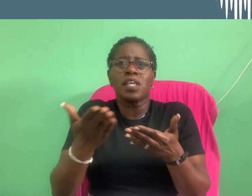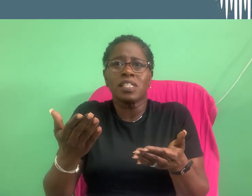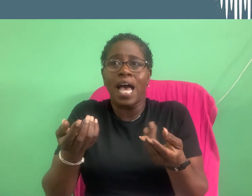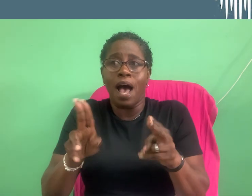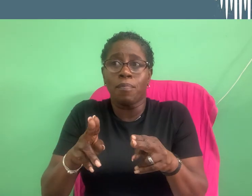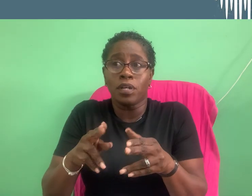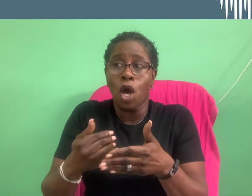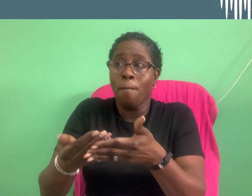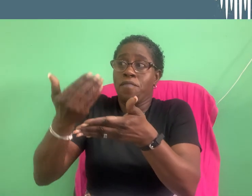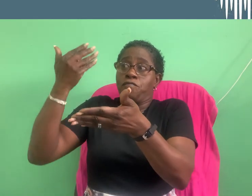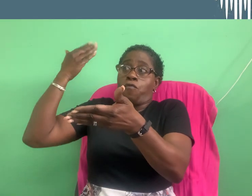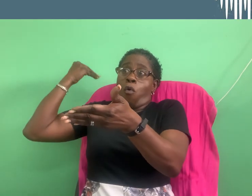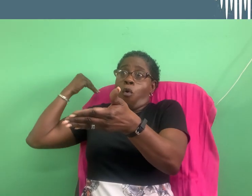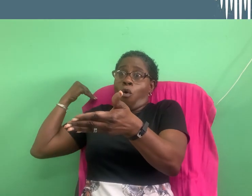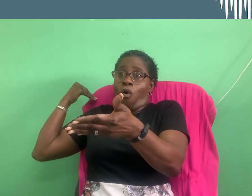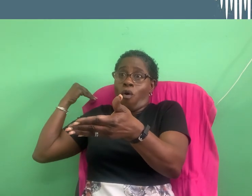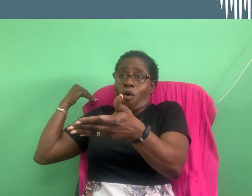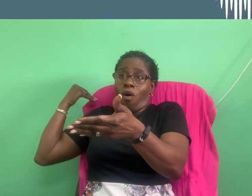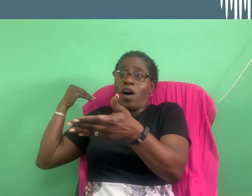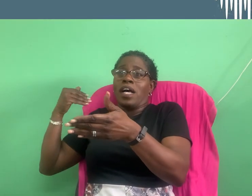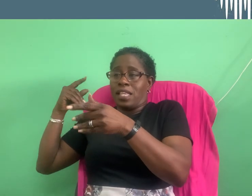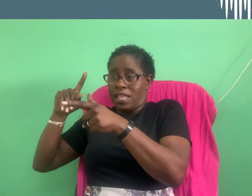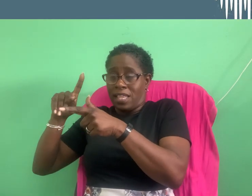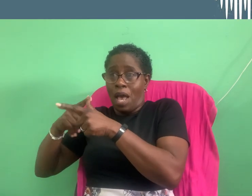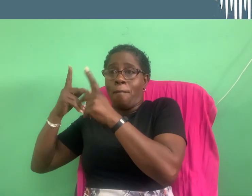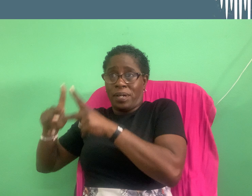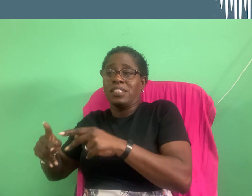of exploitation that also requires support.